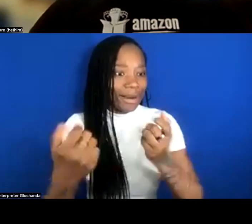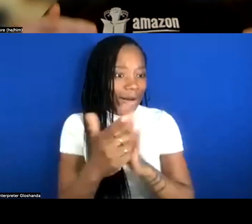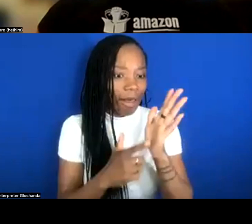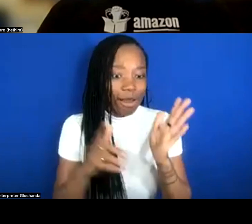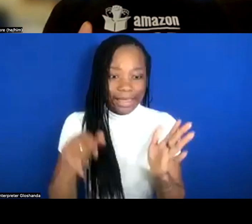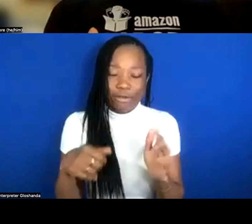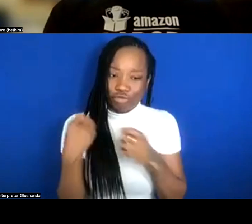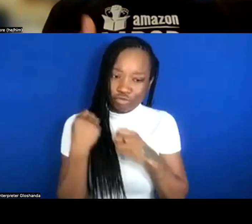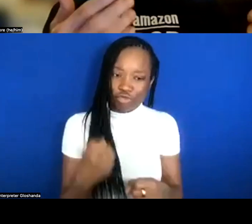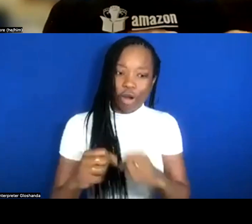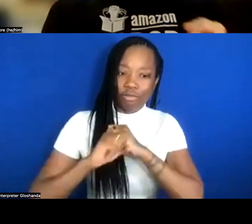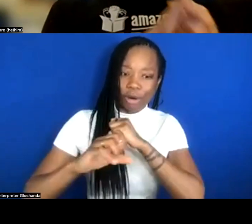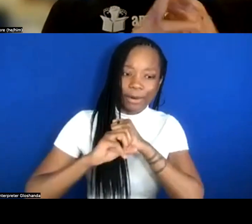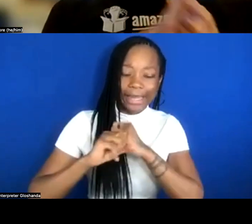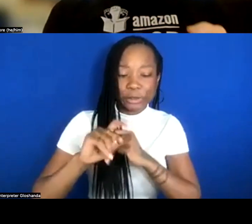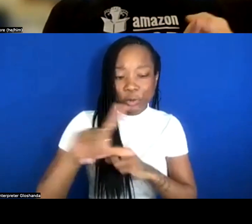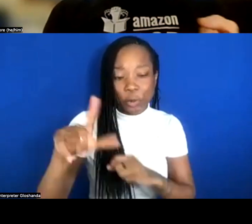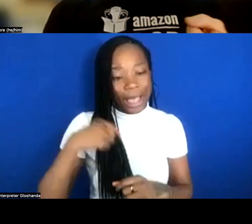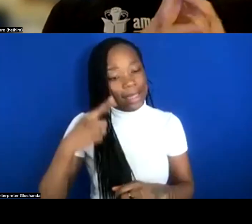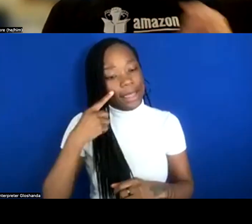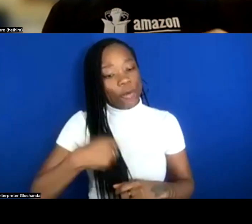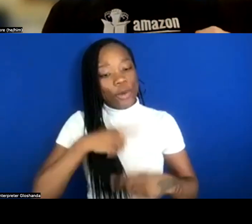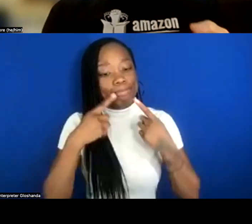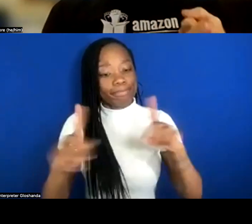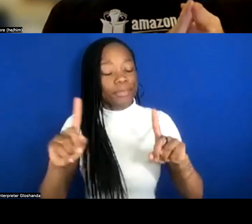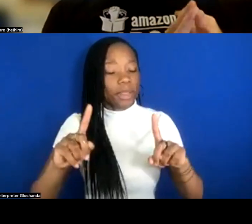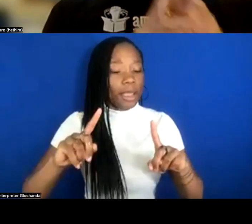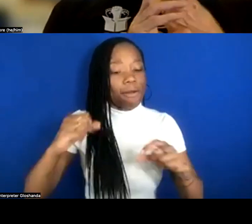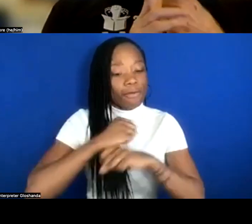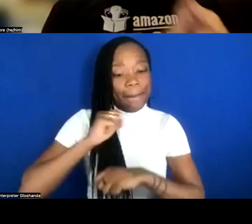fought back effectively in